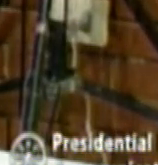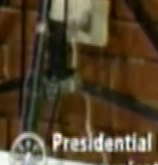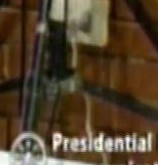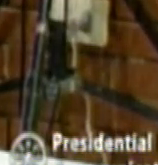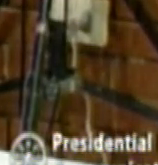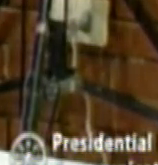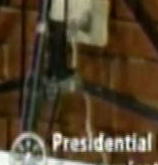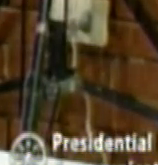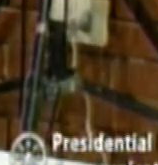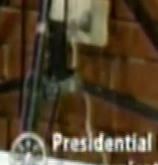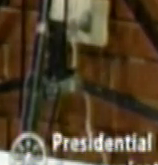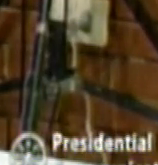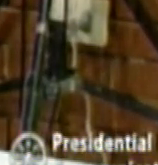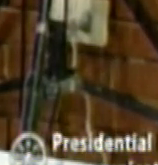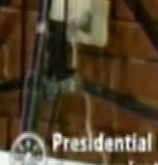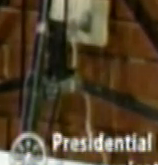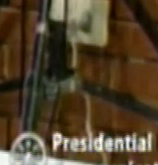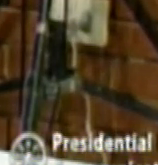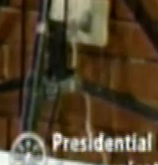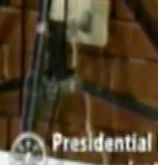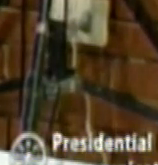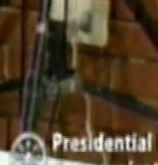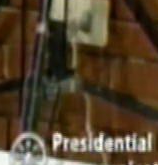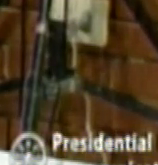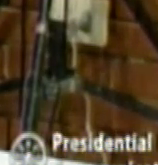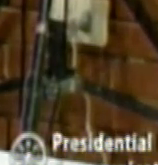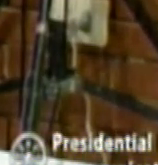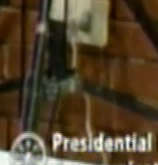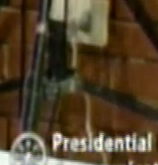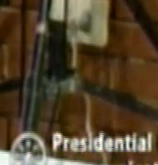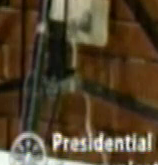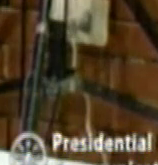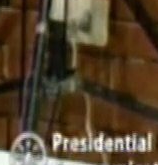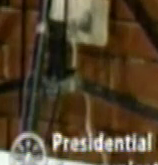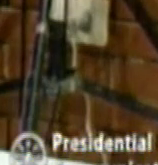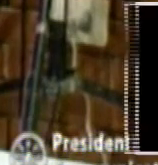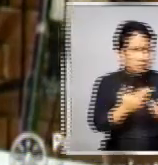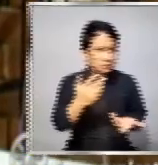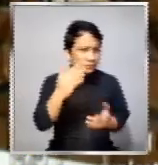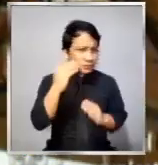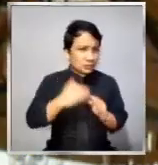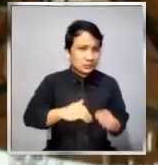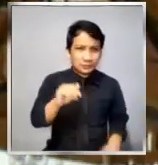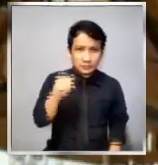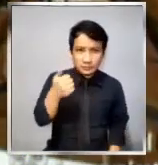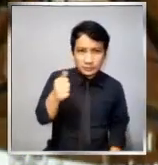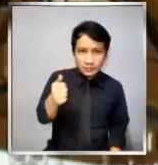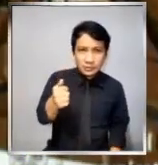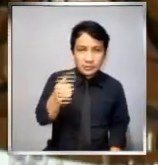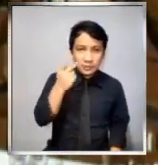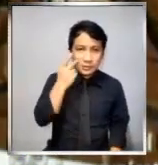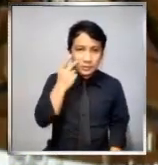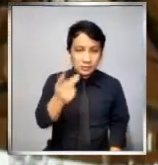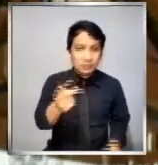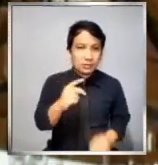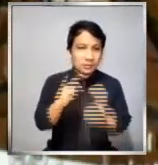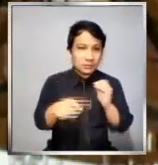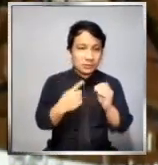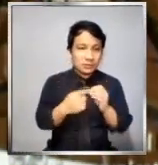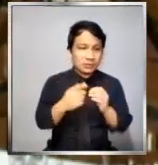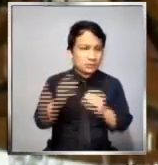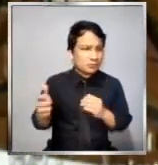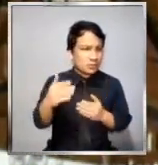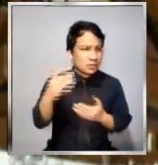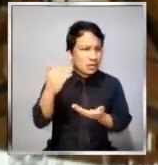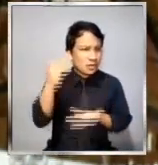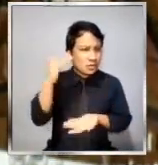job. From a high of 90, ngayon less than 10 na lang ang kaso nila every day. So doing well po sila dyan. Meron lang